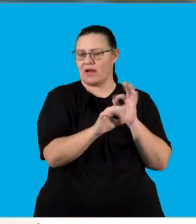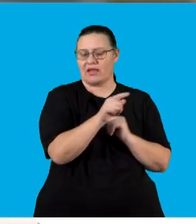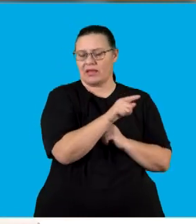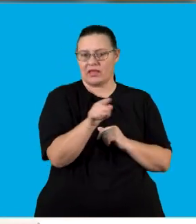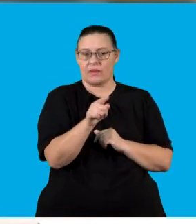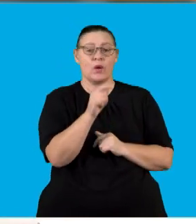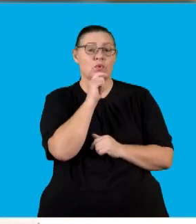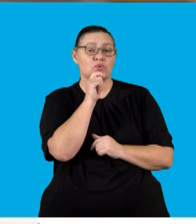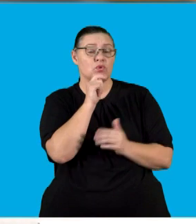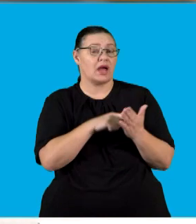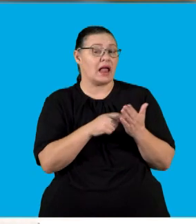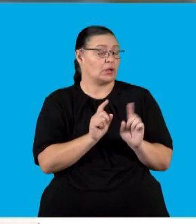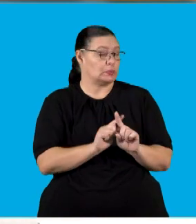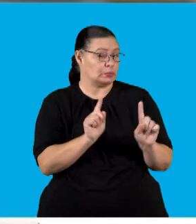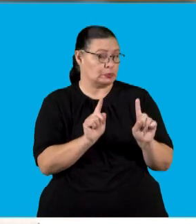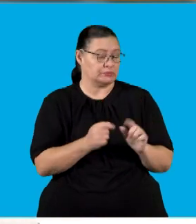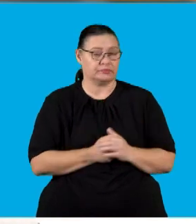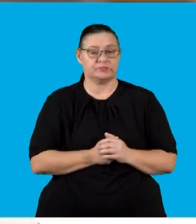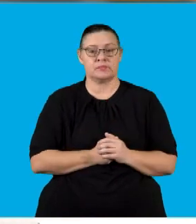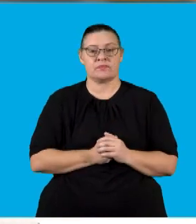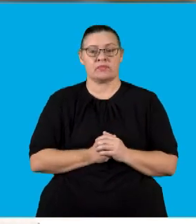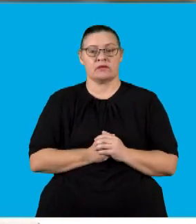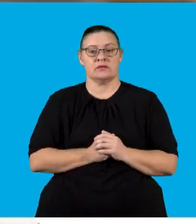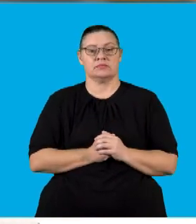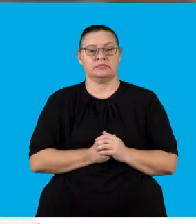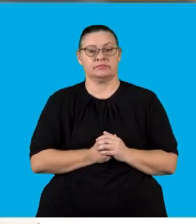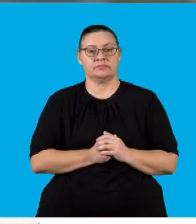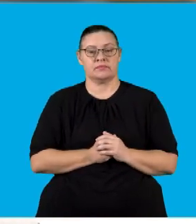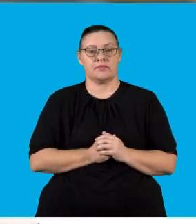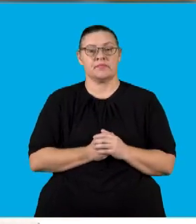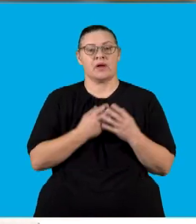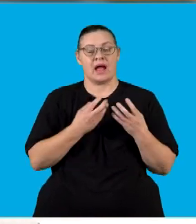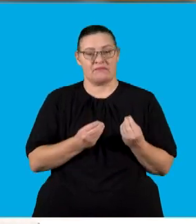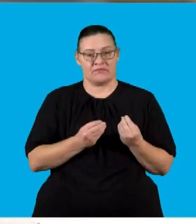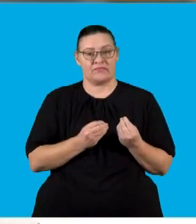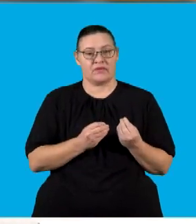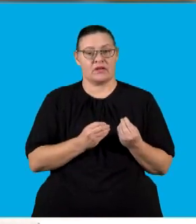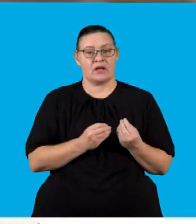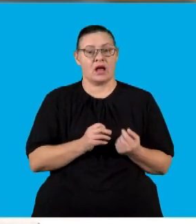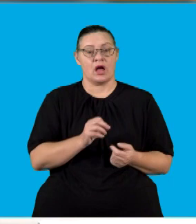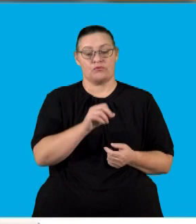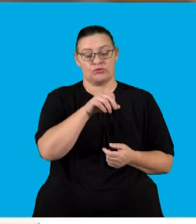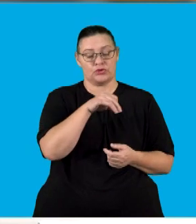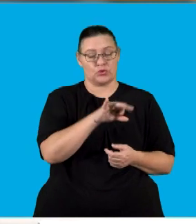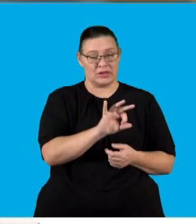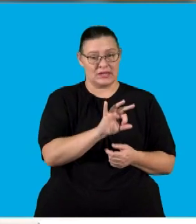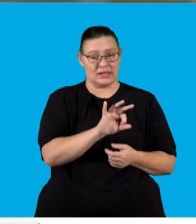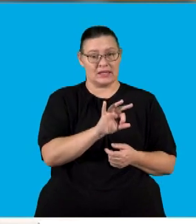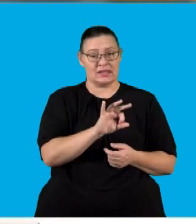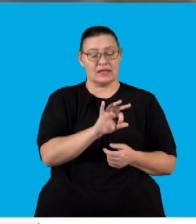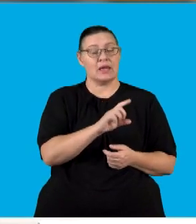the following without the use of a calculator. Now we have three powers here that are